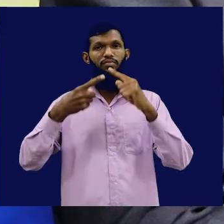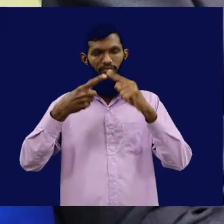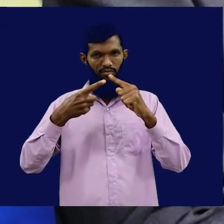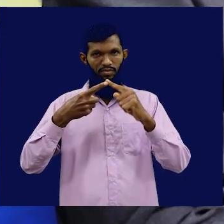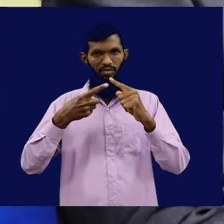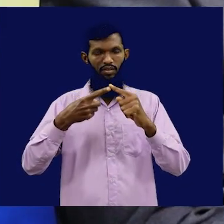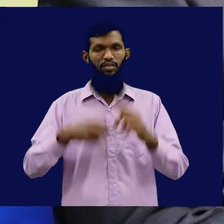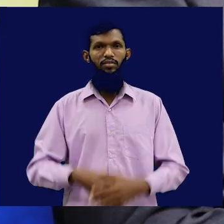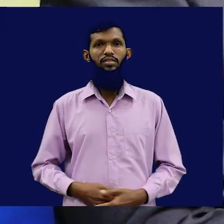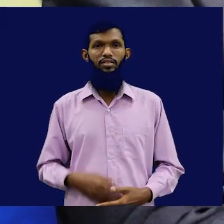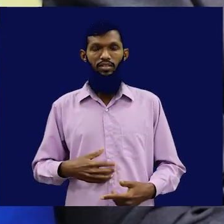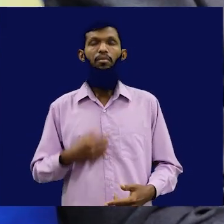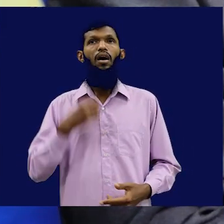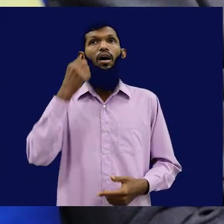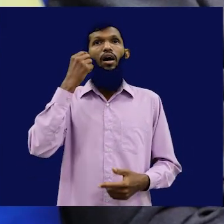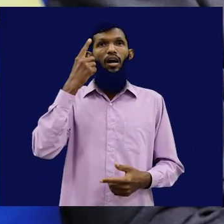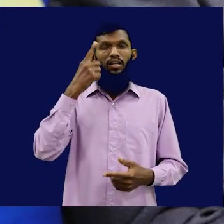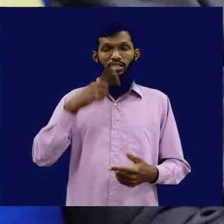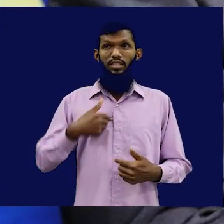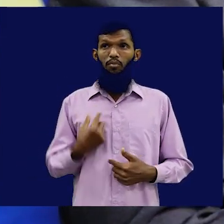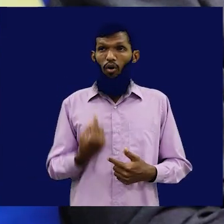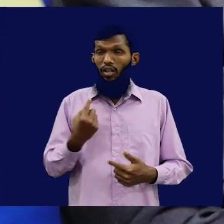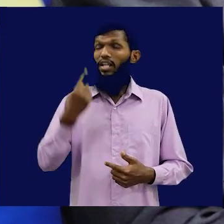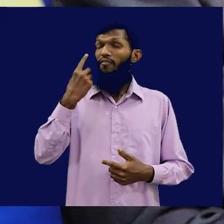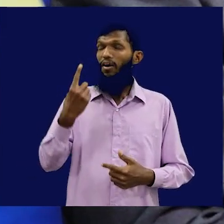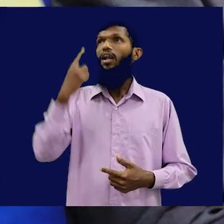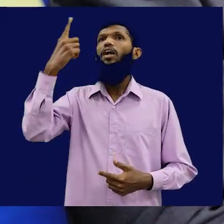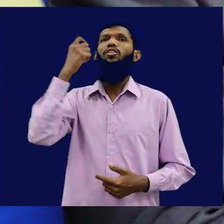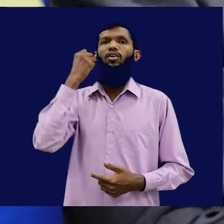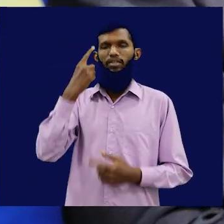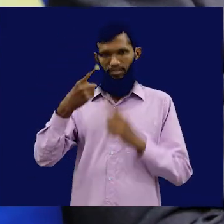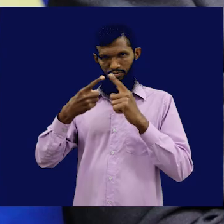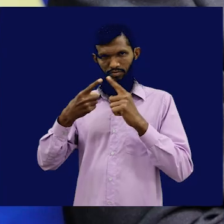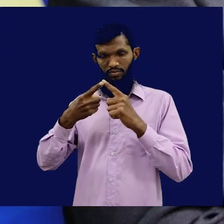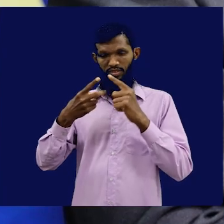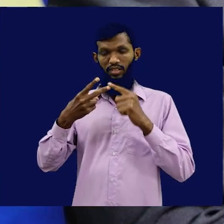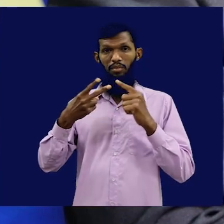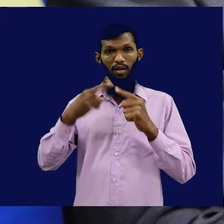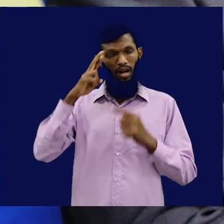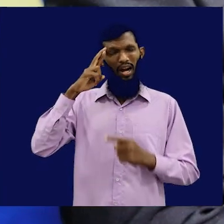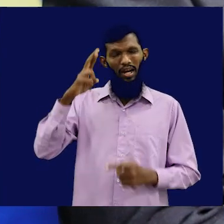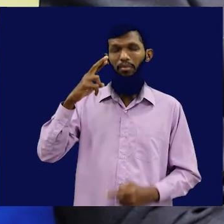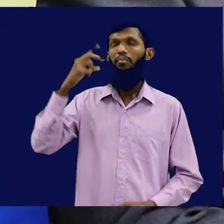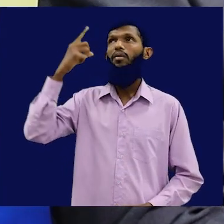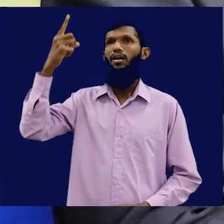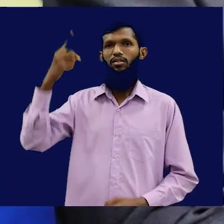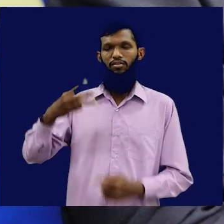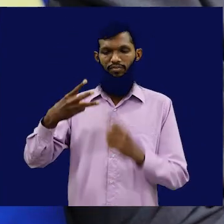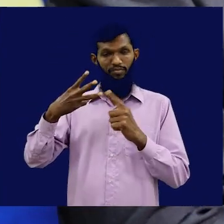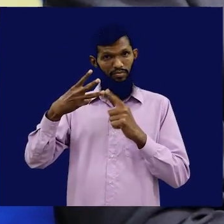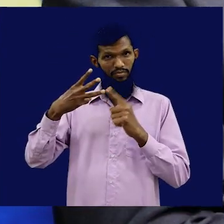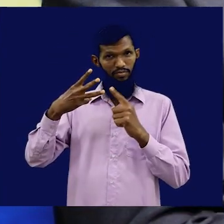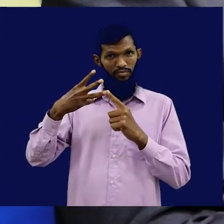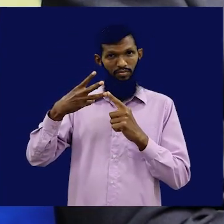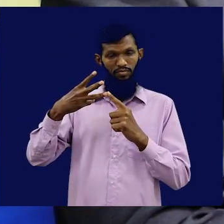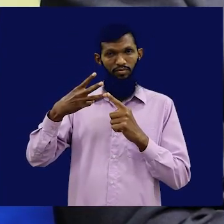are many. The first is spreading and actualization of monotheism. Second, remembrance of